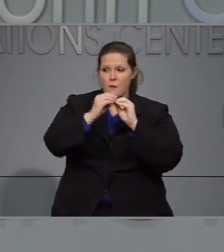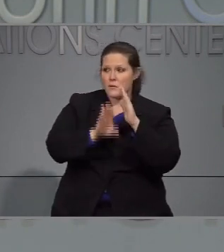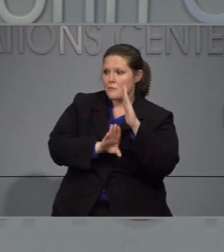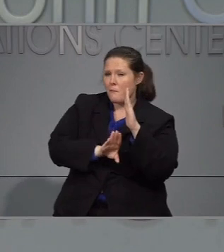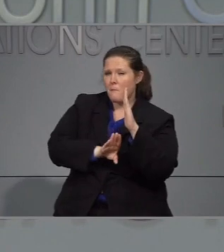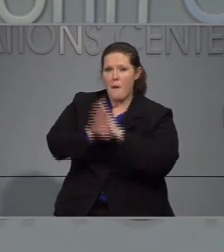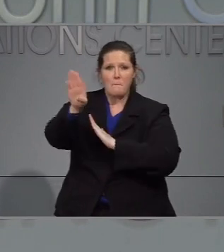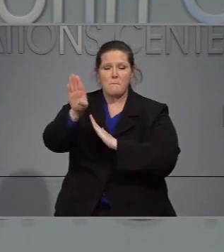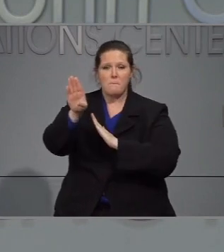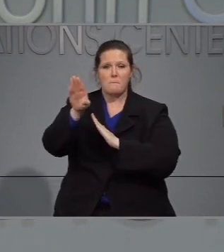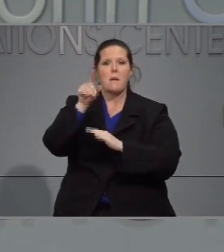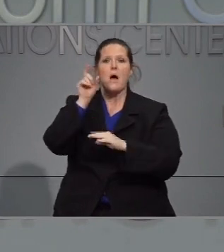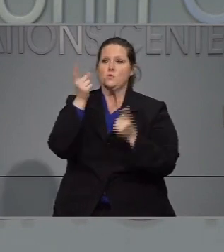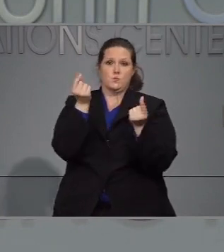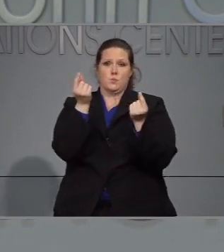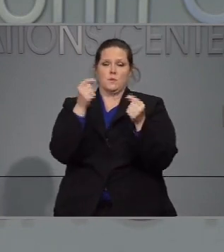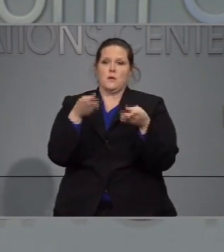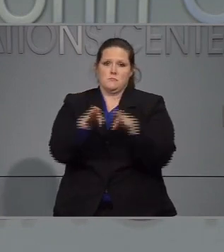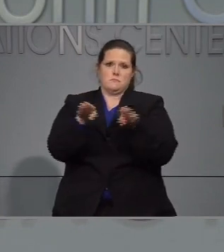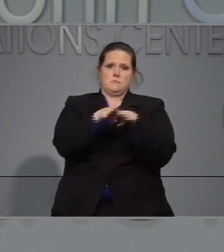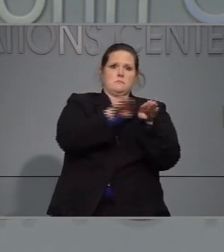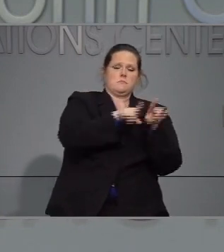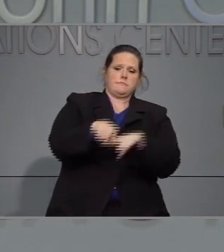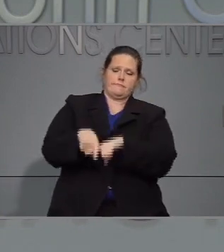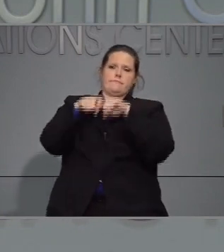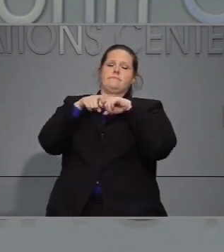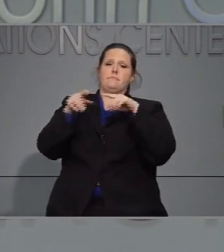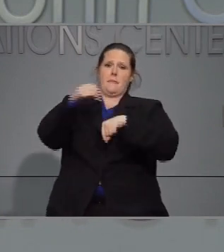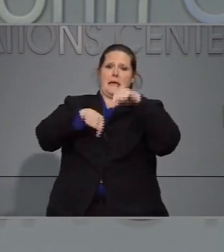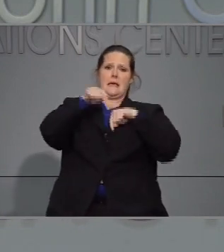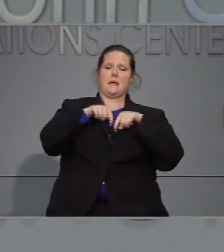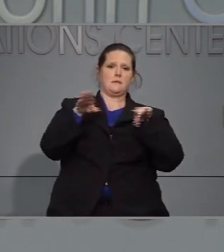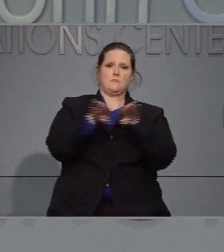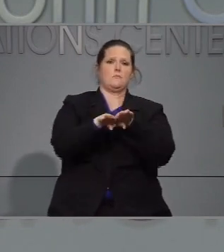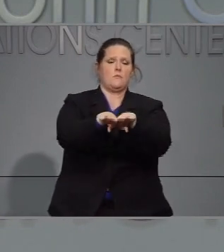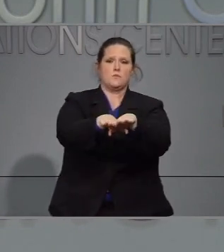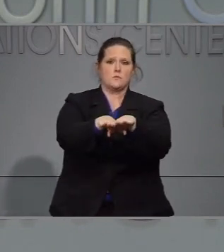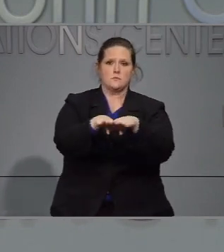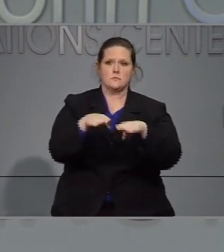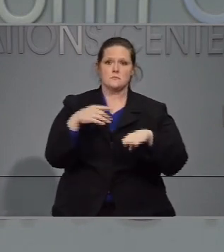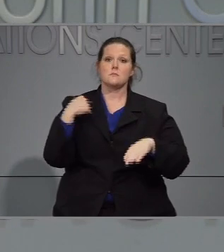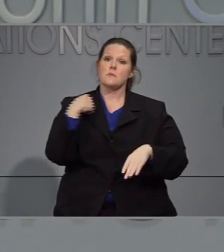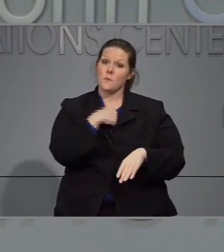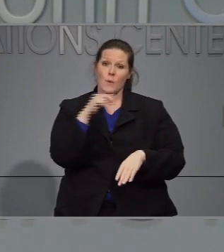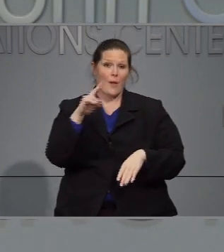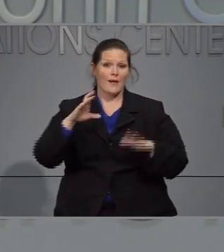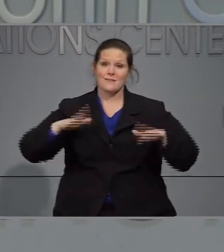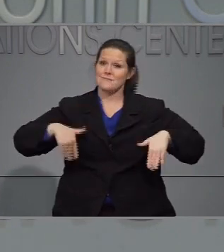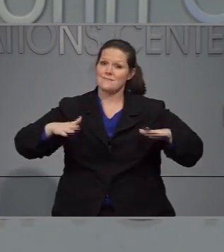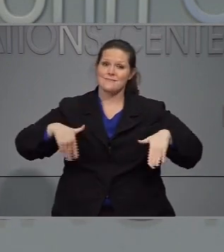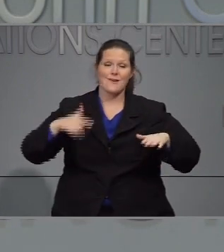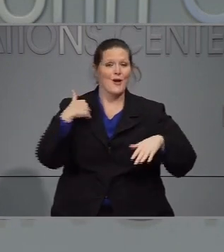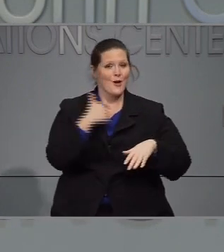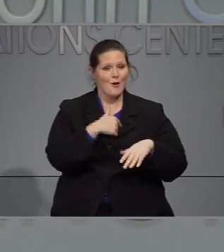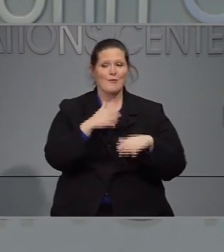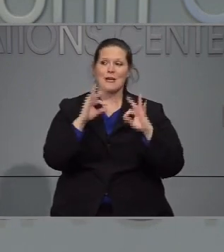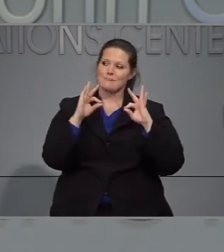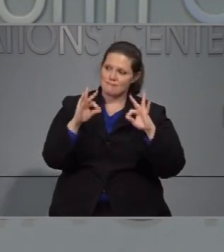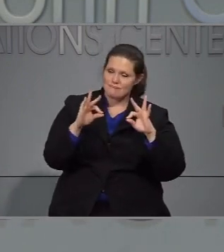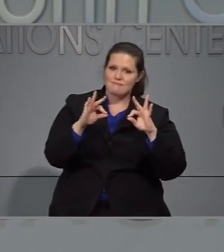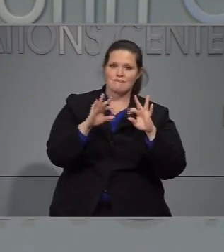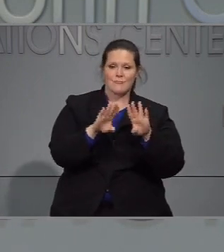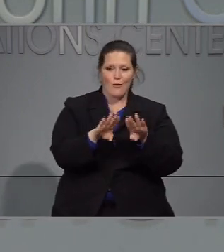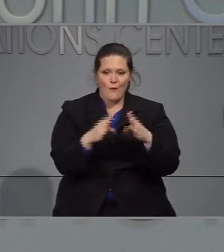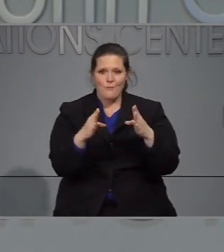overwhelmed their hospitals. Fortunately, we've avoided that. And it's because we've mandated masks and